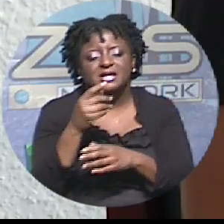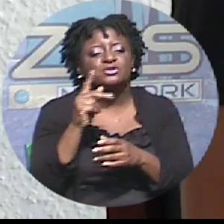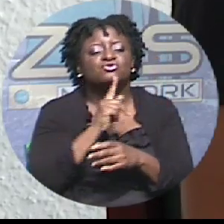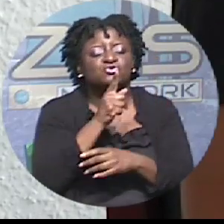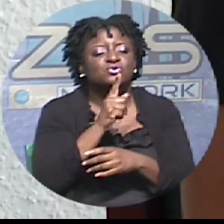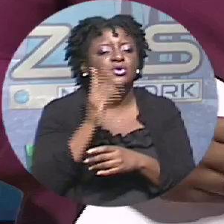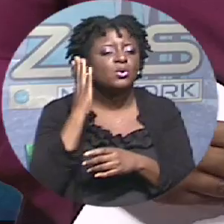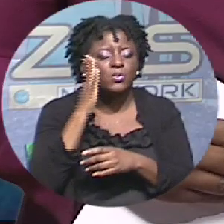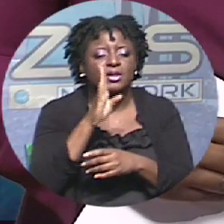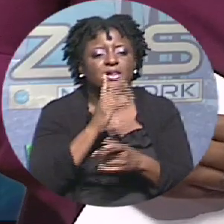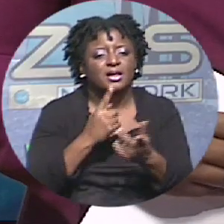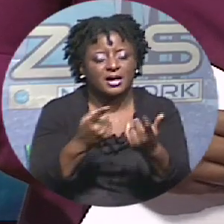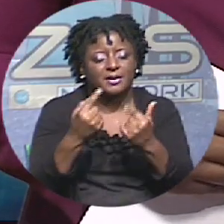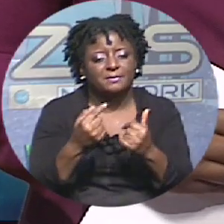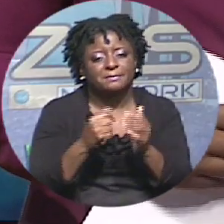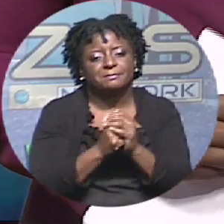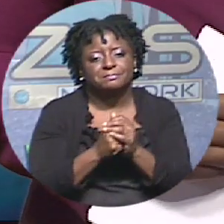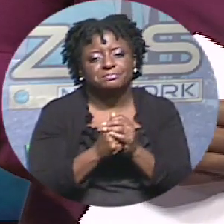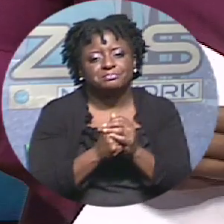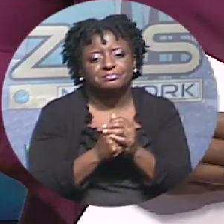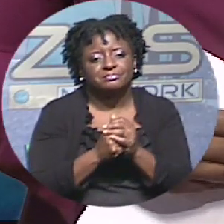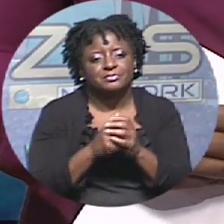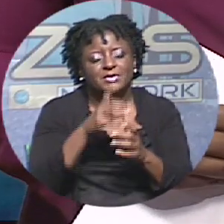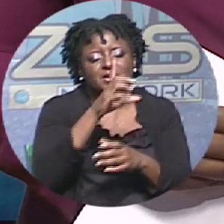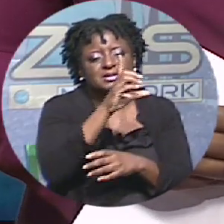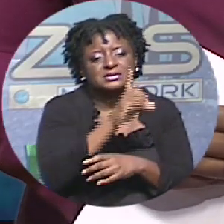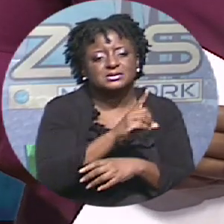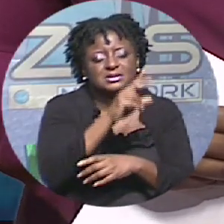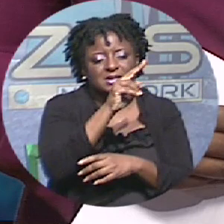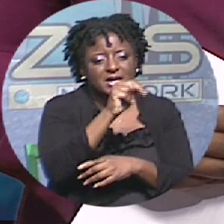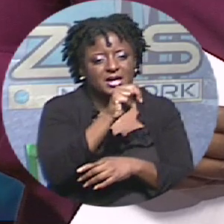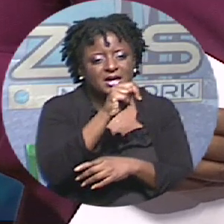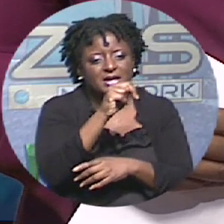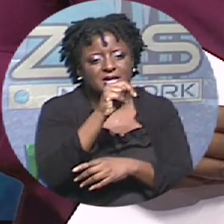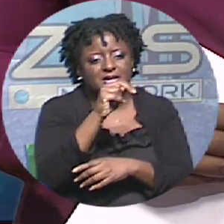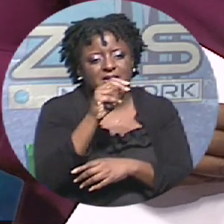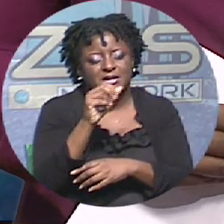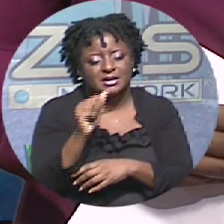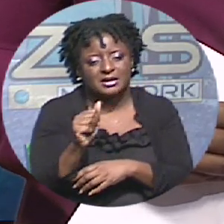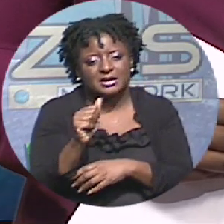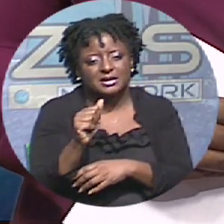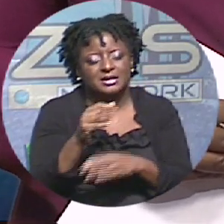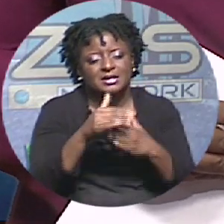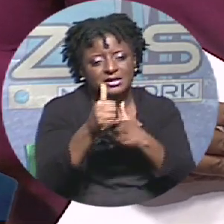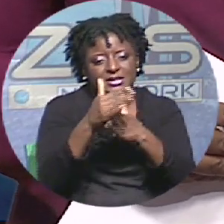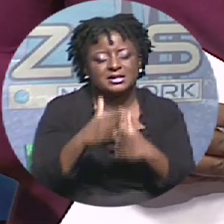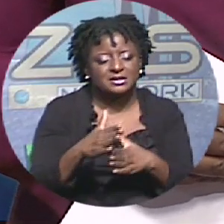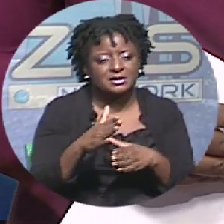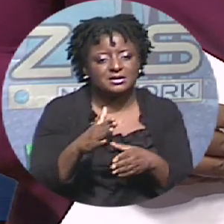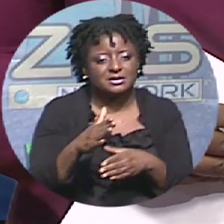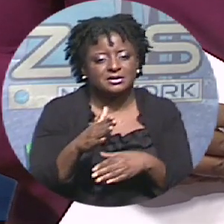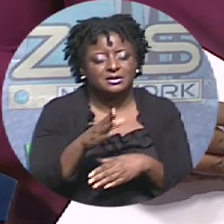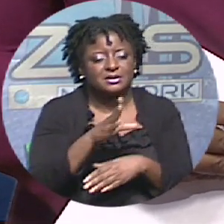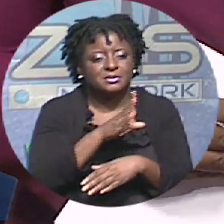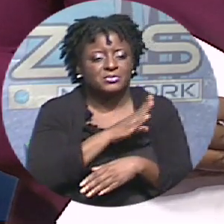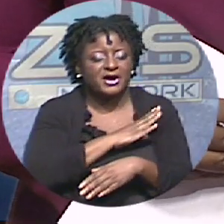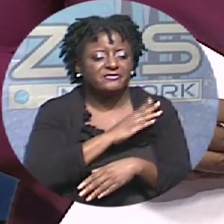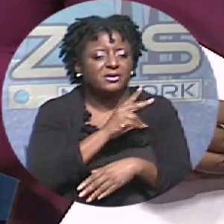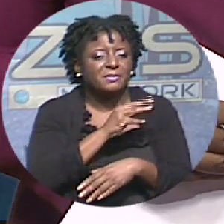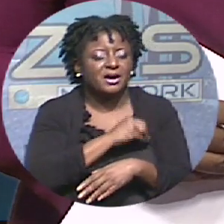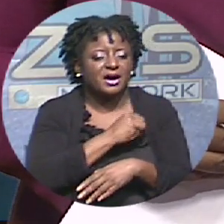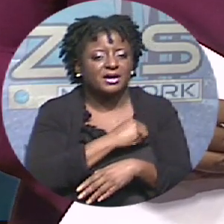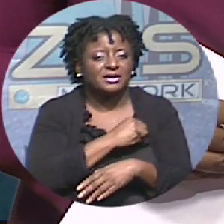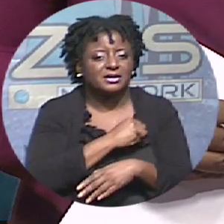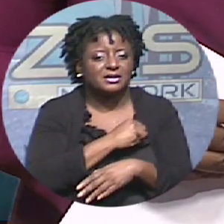ZNS Network News. Democratic National Alliance leader Branville McCartney said Prime Minister the Right Honorable Perry Christie evoked a sense of pity from the